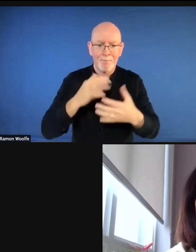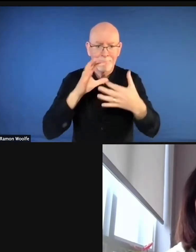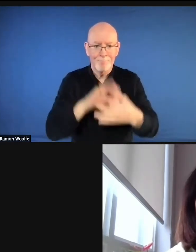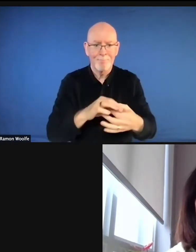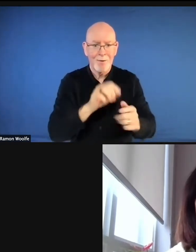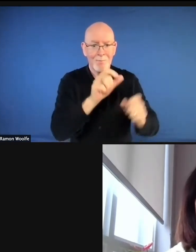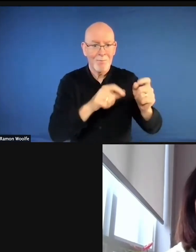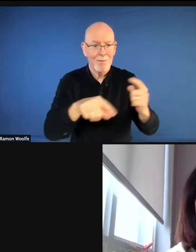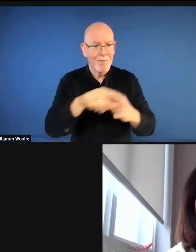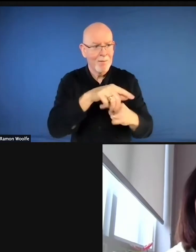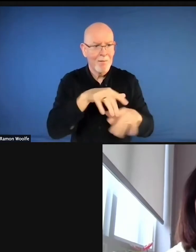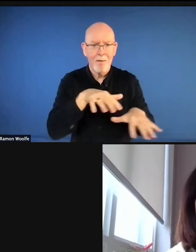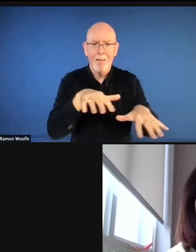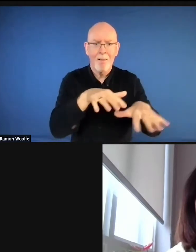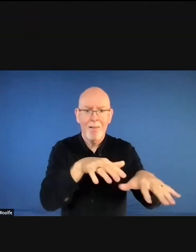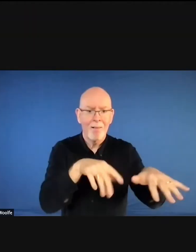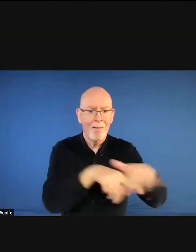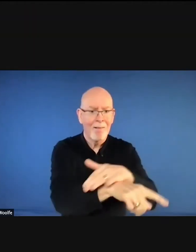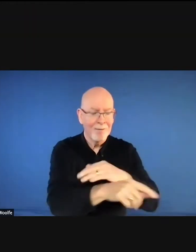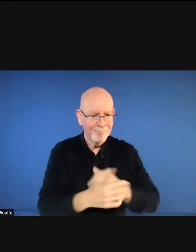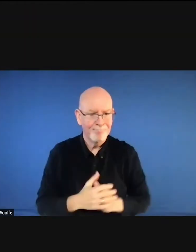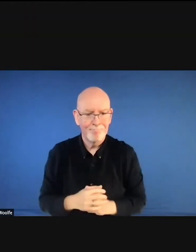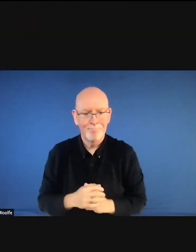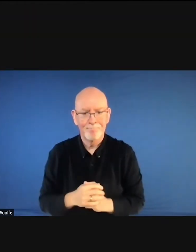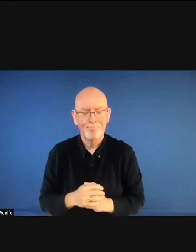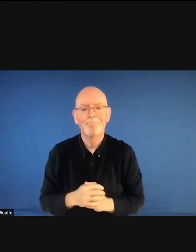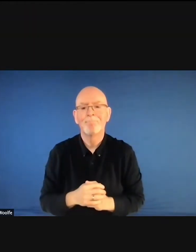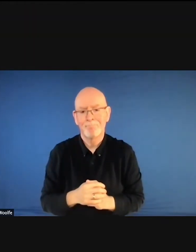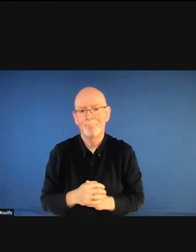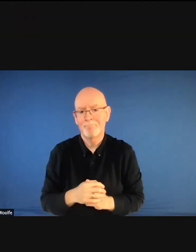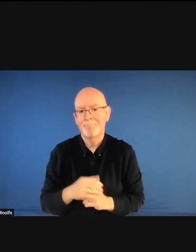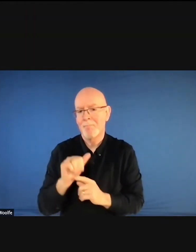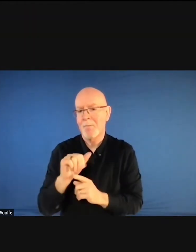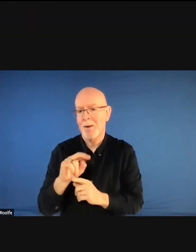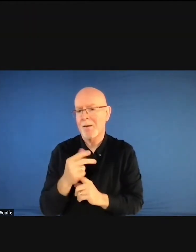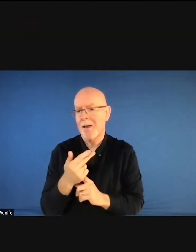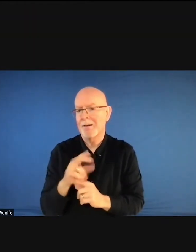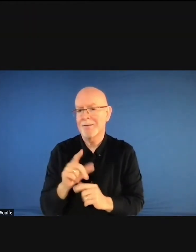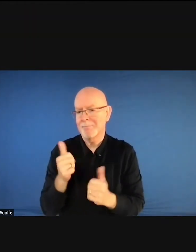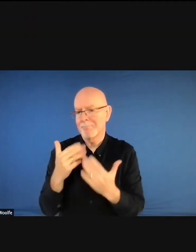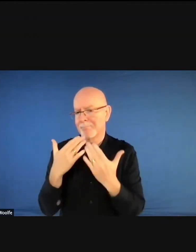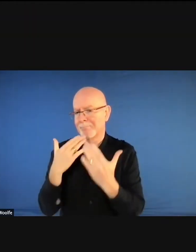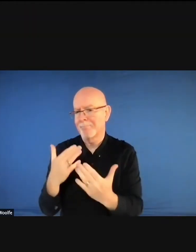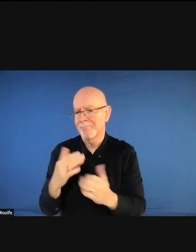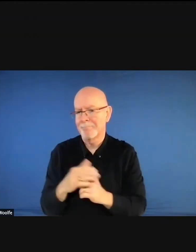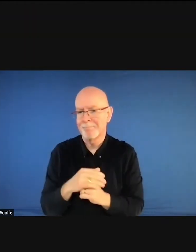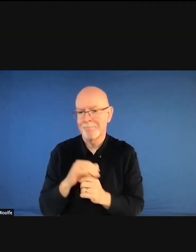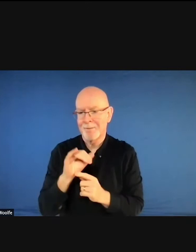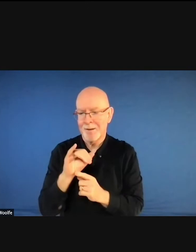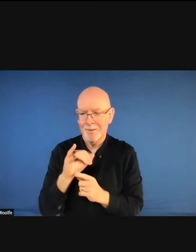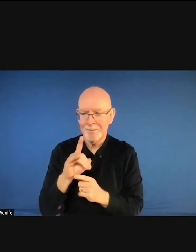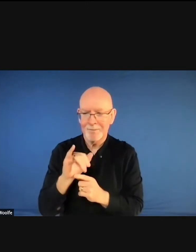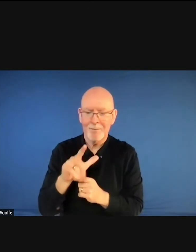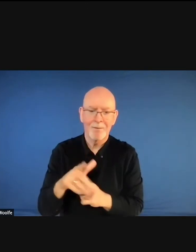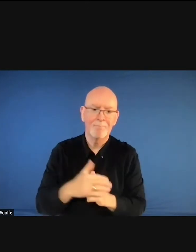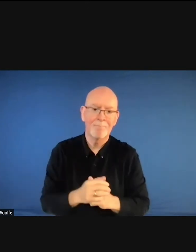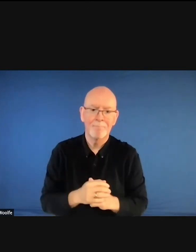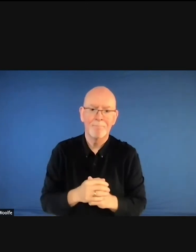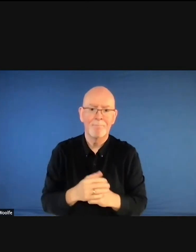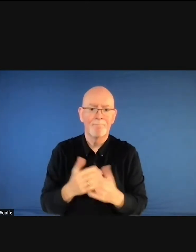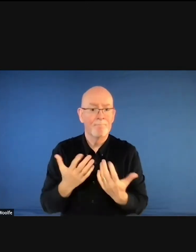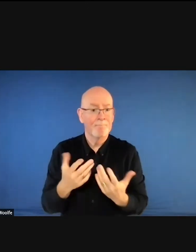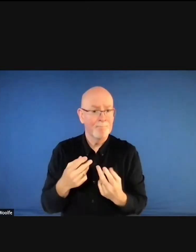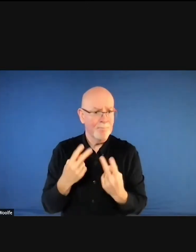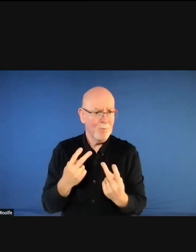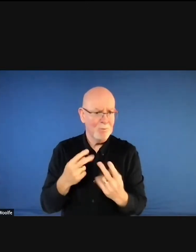Now, Abulon, turning to you as a master's student about to start your thesis research, we will discuss with you a